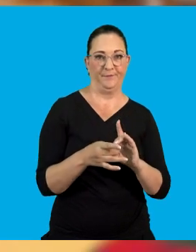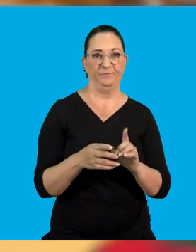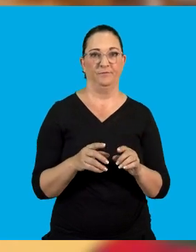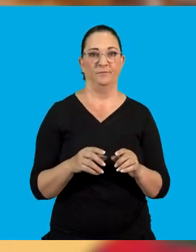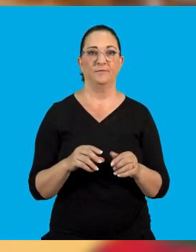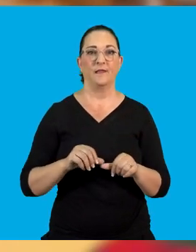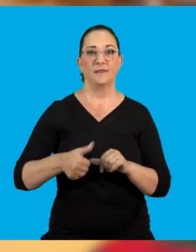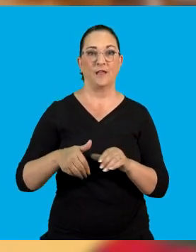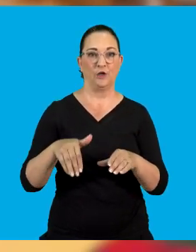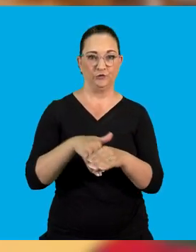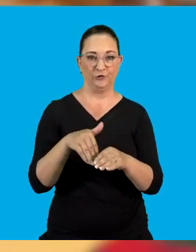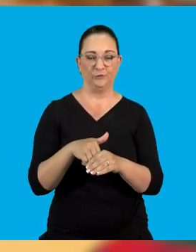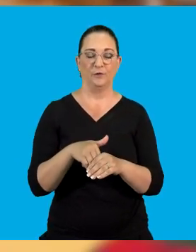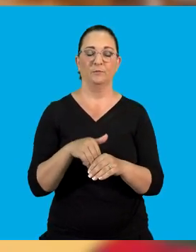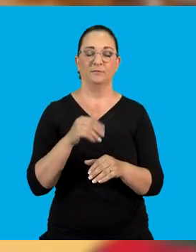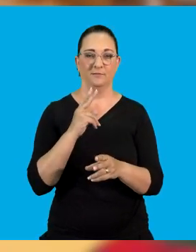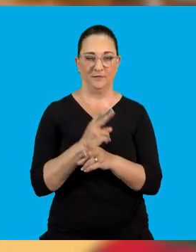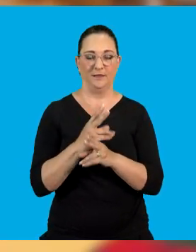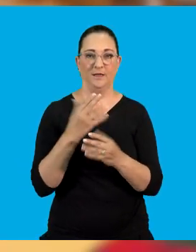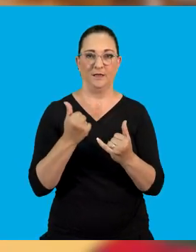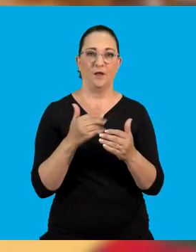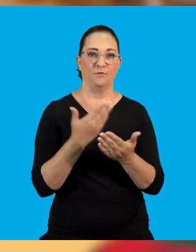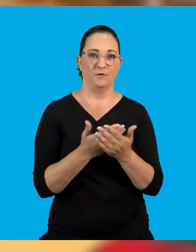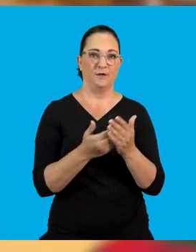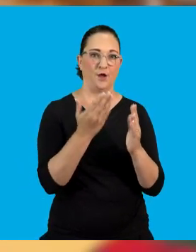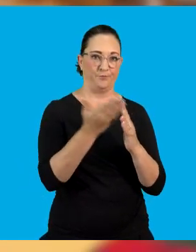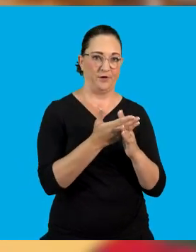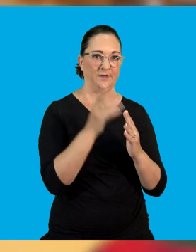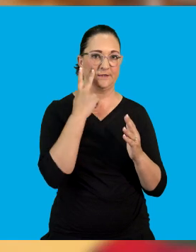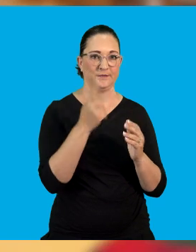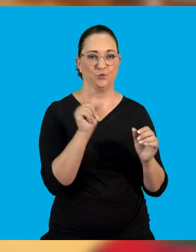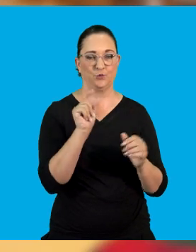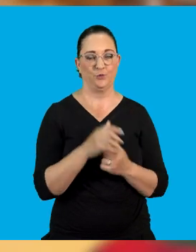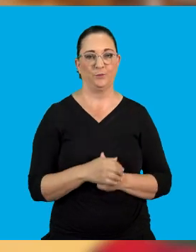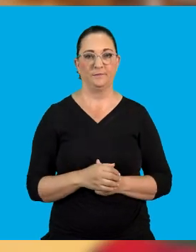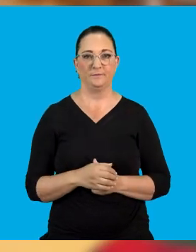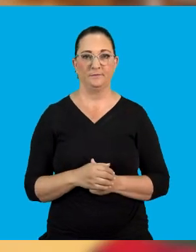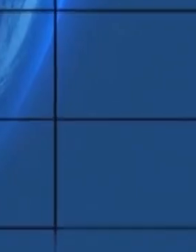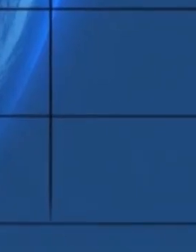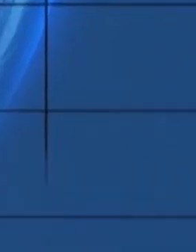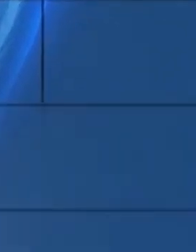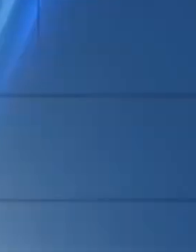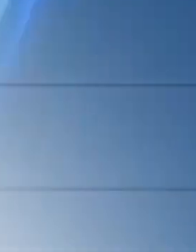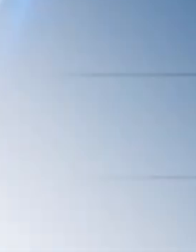we go on to our next concept, we're just going to quickly go for a short break, and I will see you just after this.